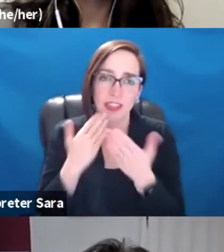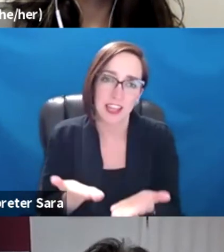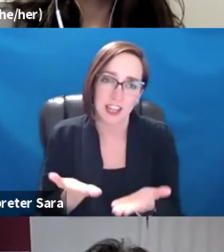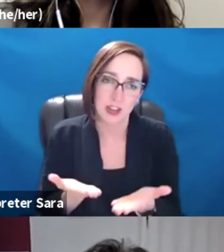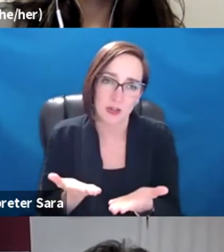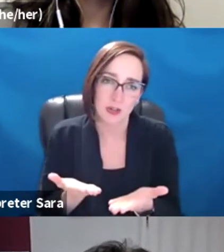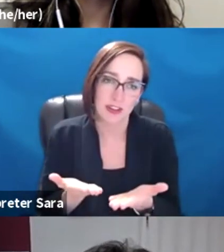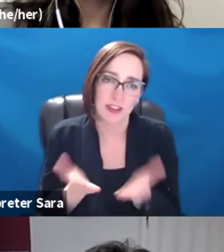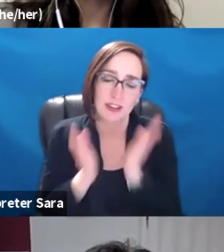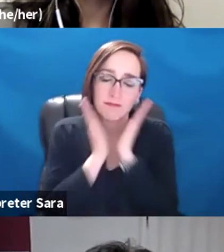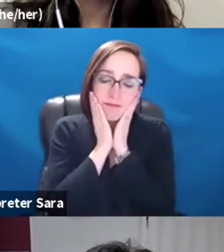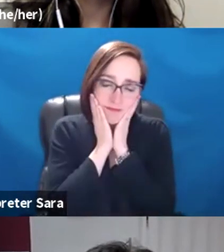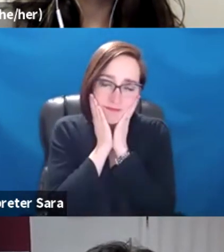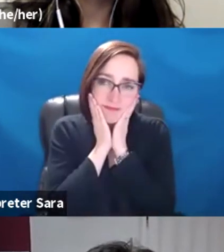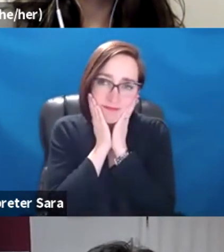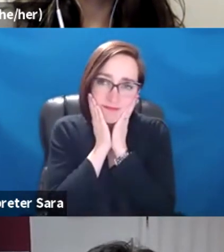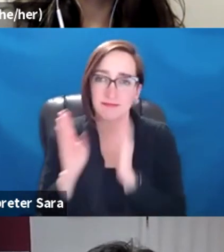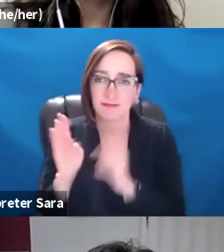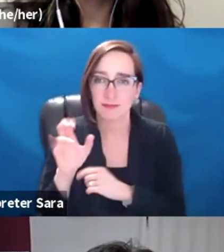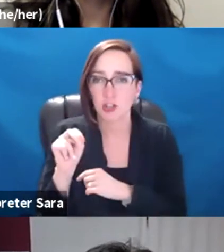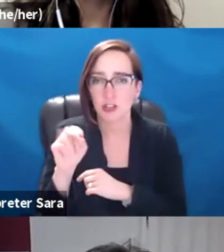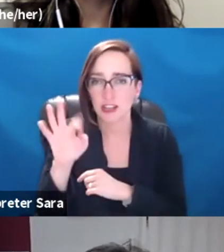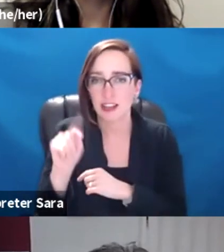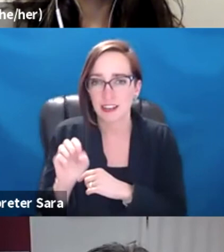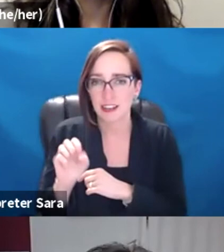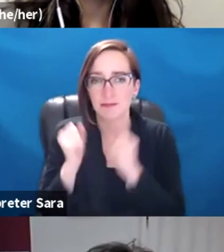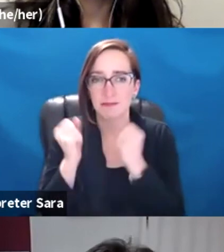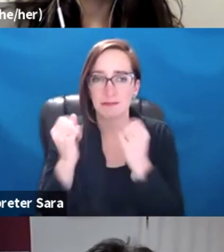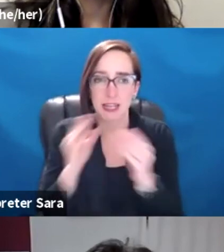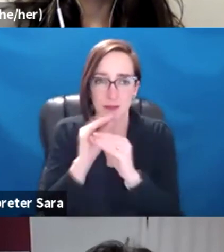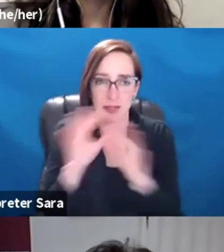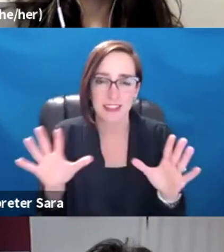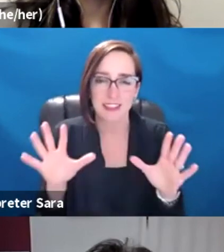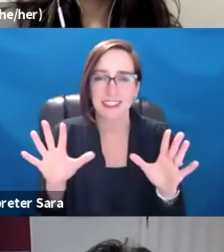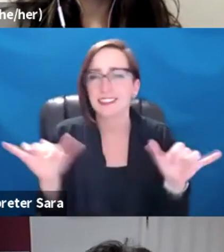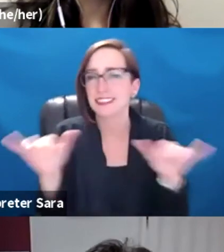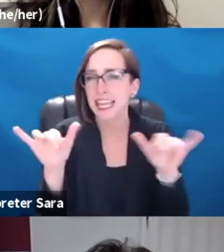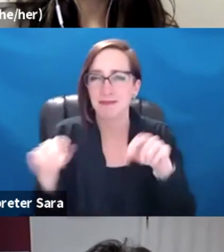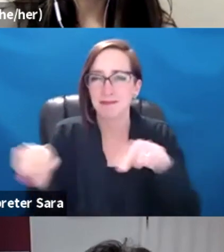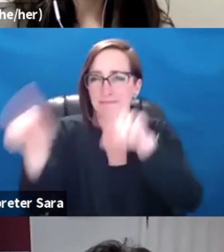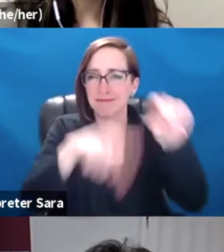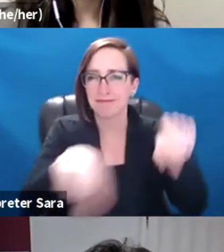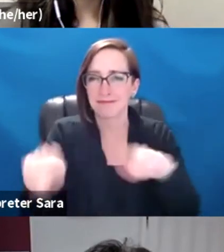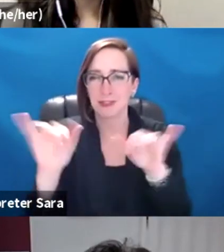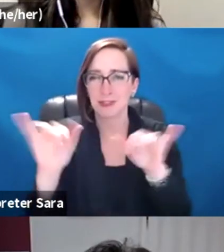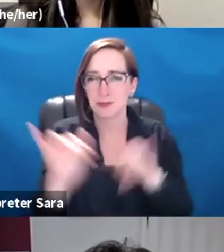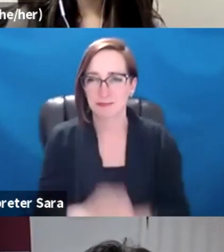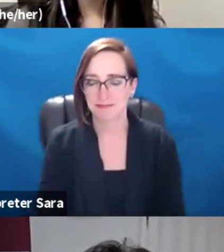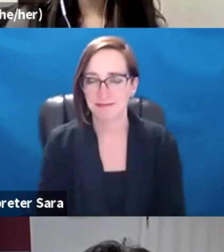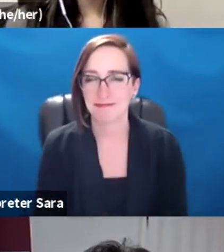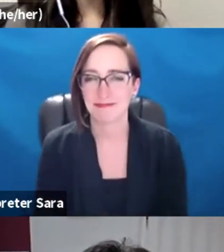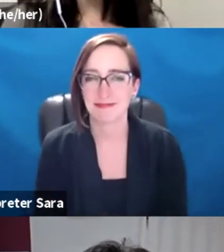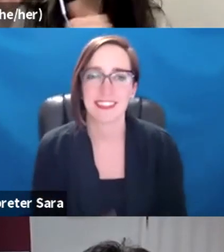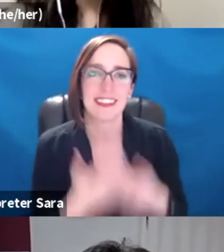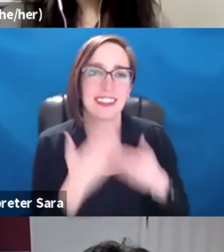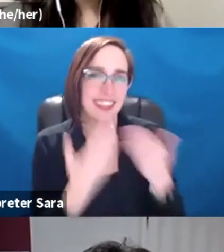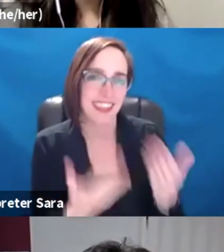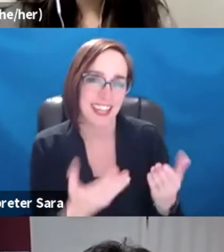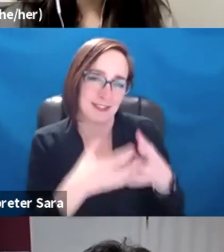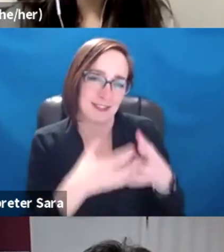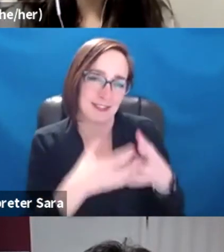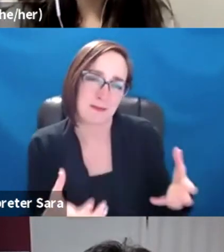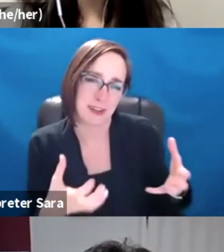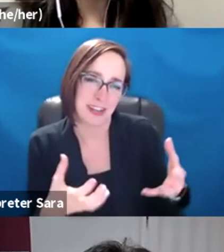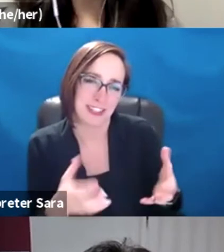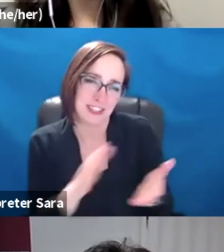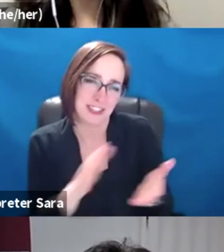And Bernadette, many blessings. And everyone else here too. Thank you so much. Good